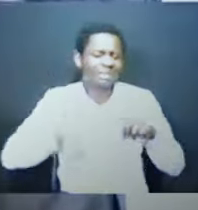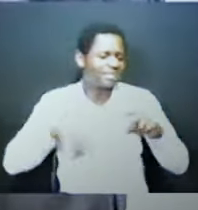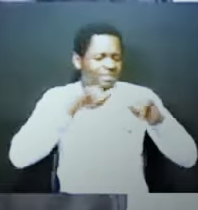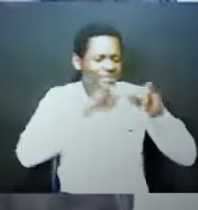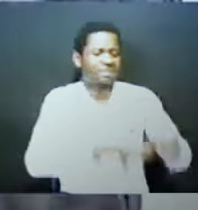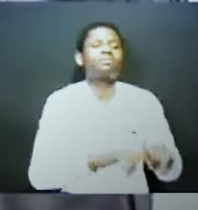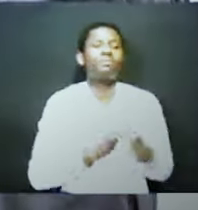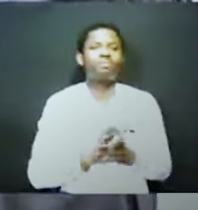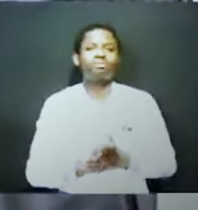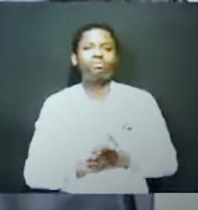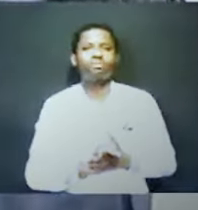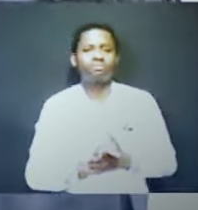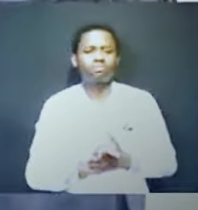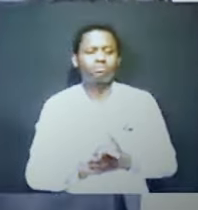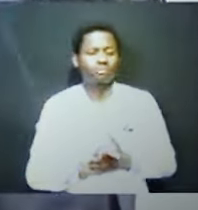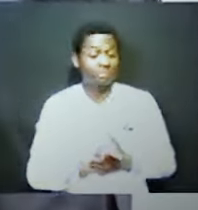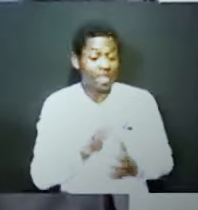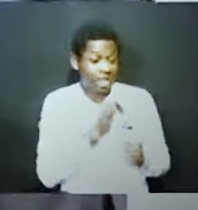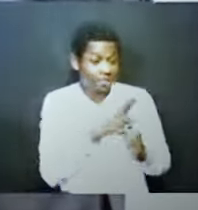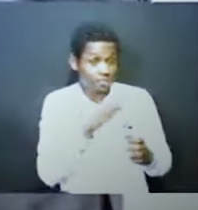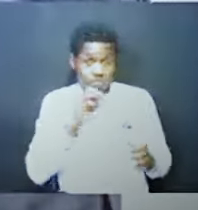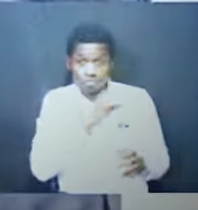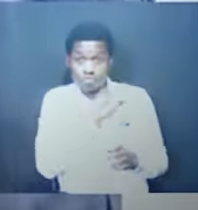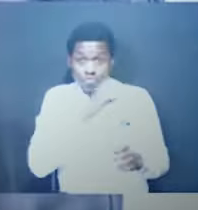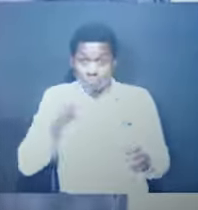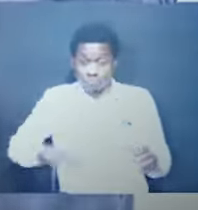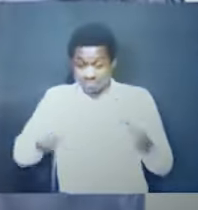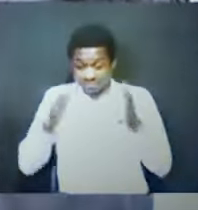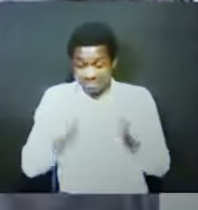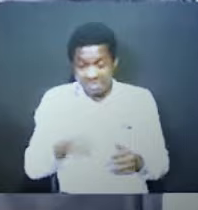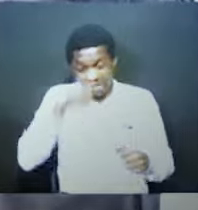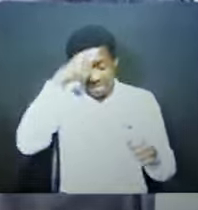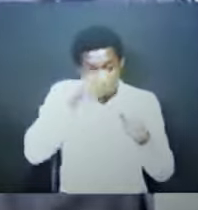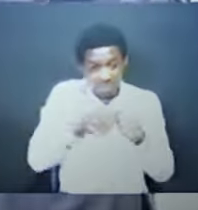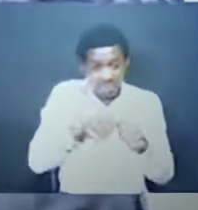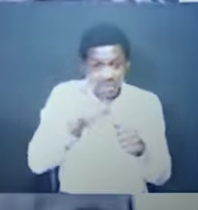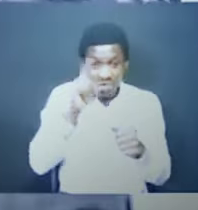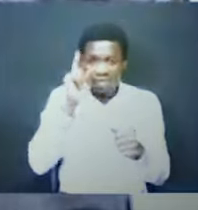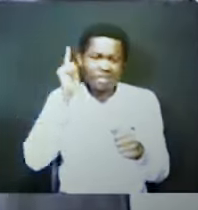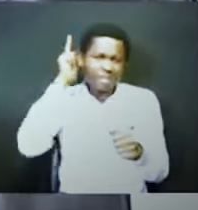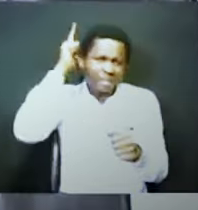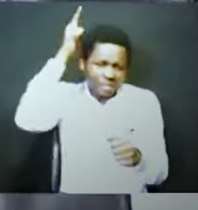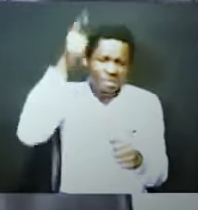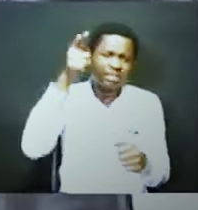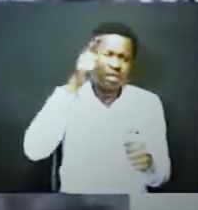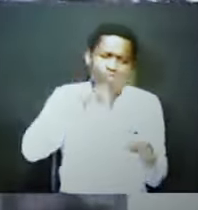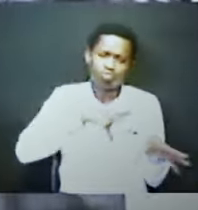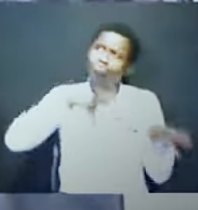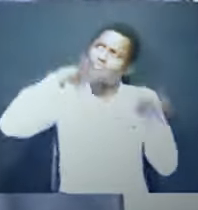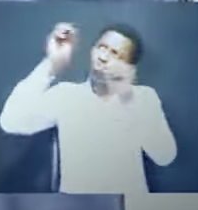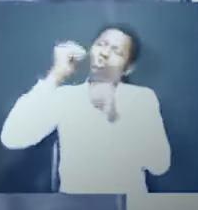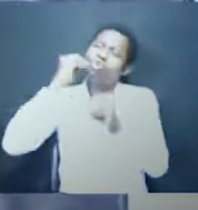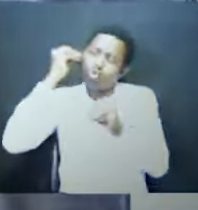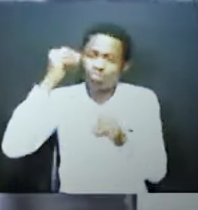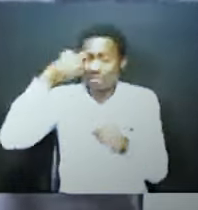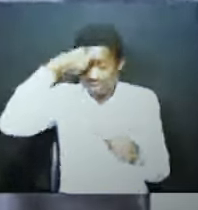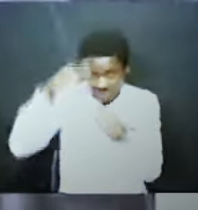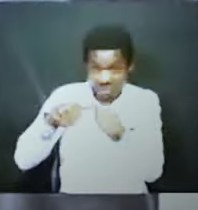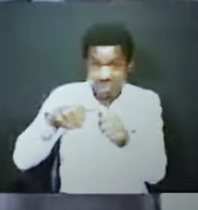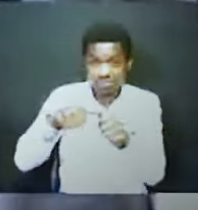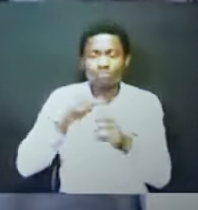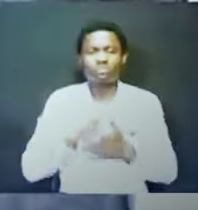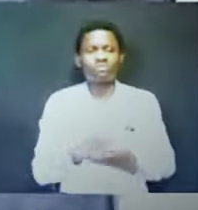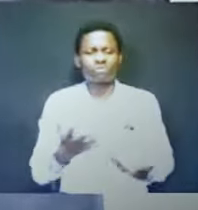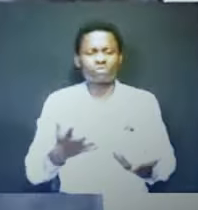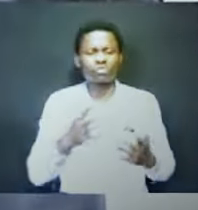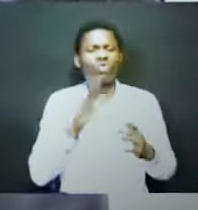gentlemen, those of you who are Christians, remember that one day we'll be going home. The